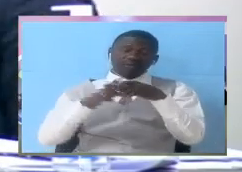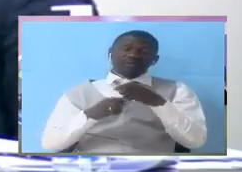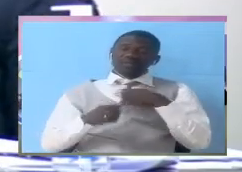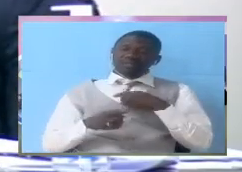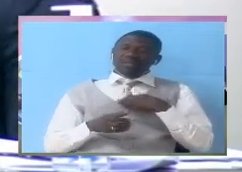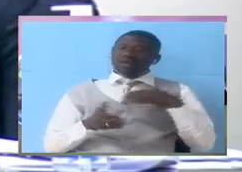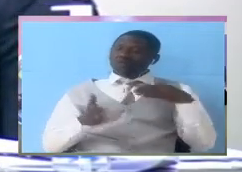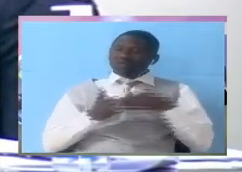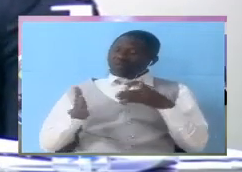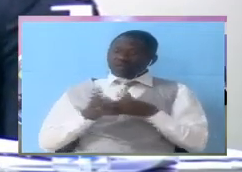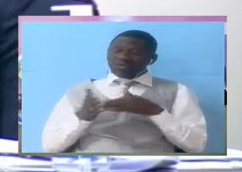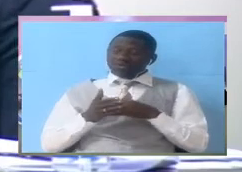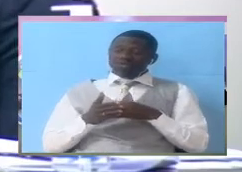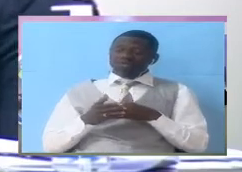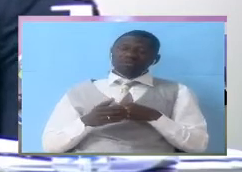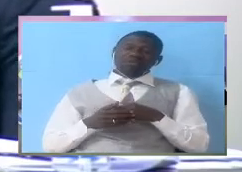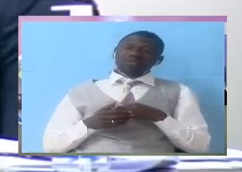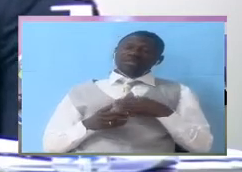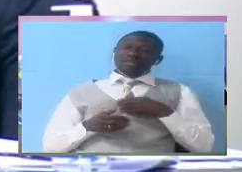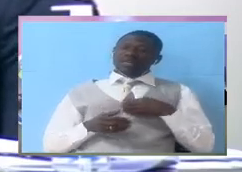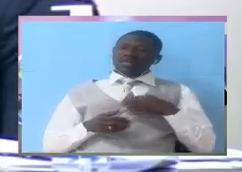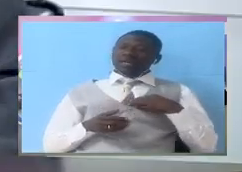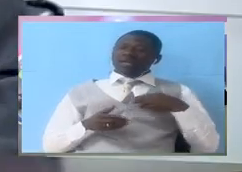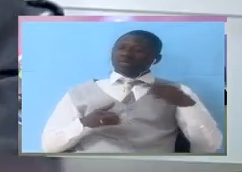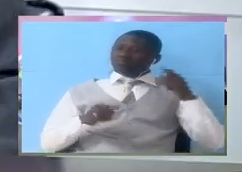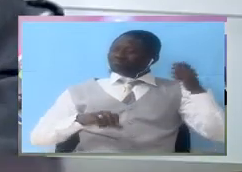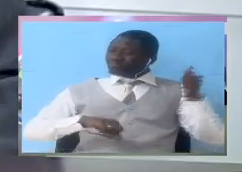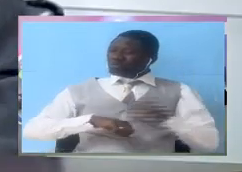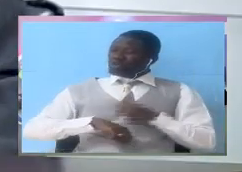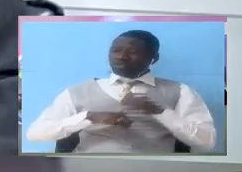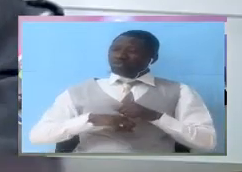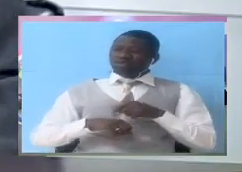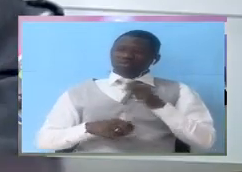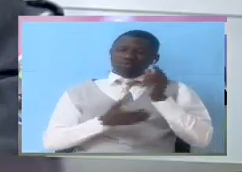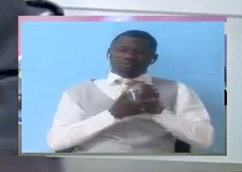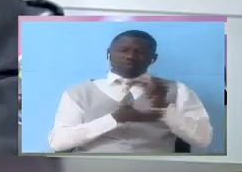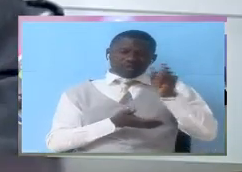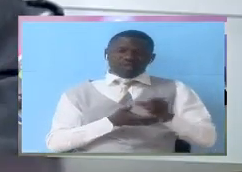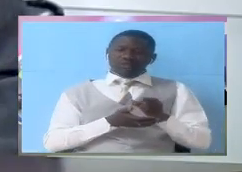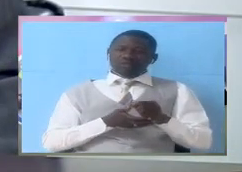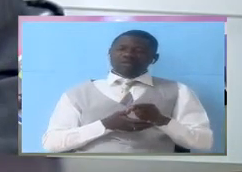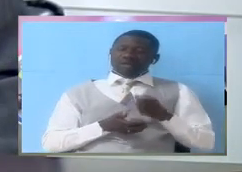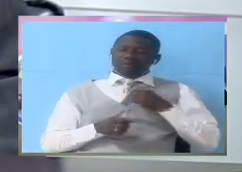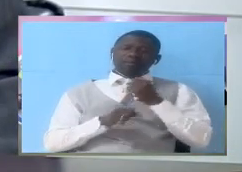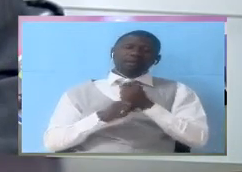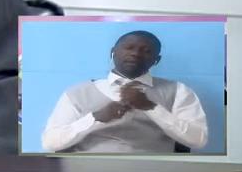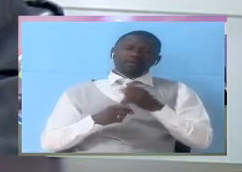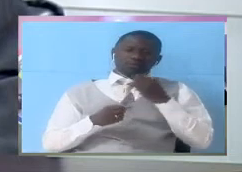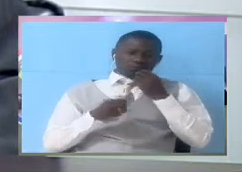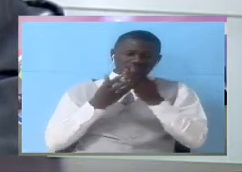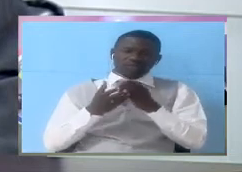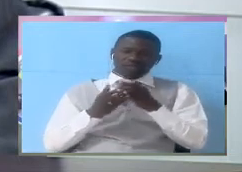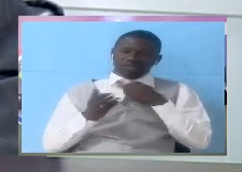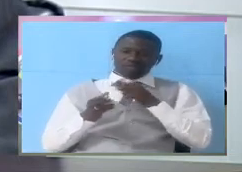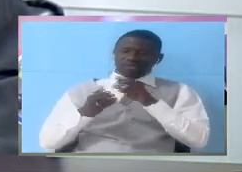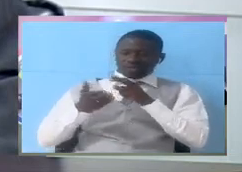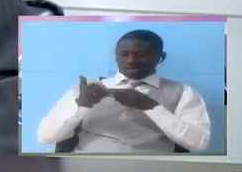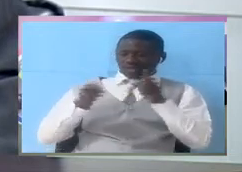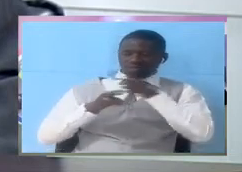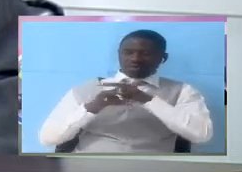witnesses? Did you say that in any of your reports? Na report yoyu nga don binda amna ci ben jamono yo xamne binda nga fane man day xibar gi